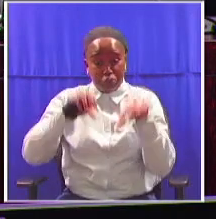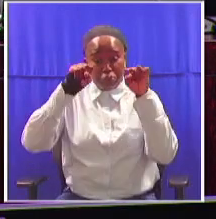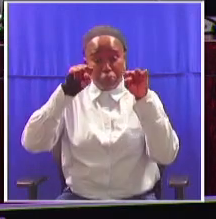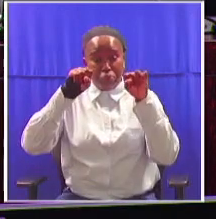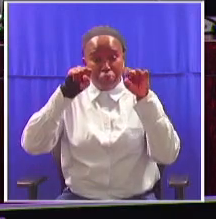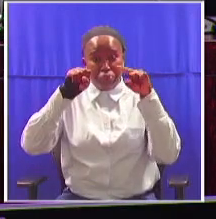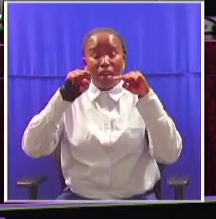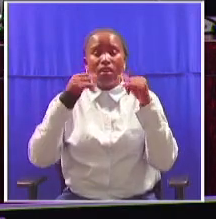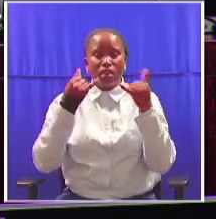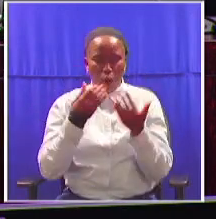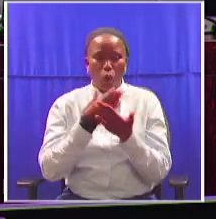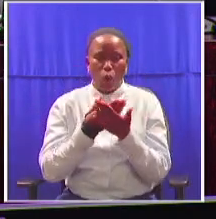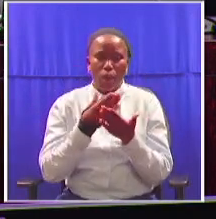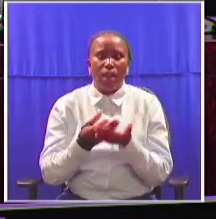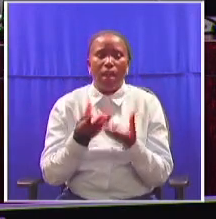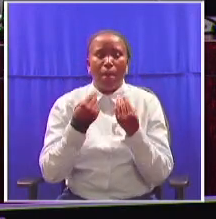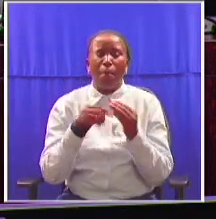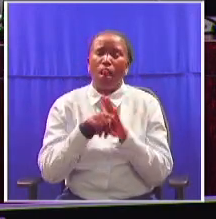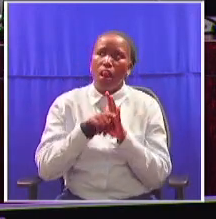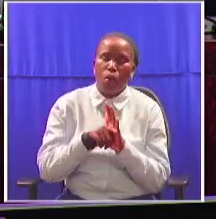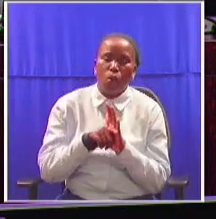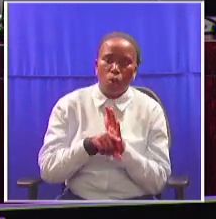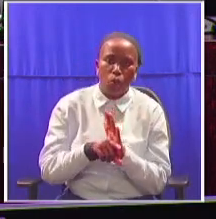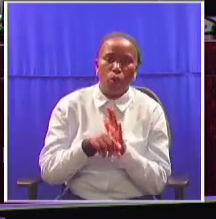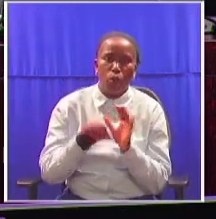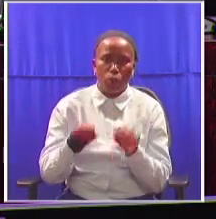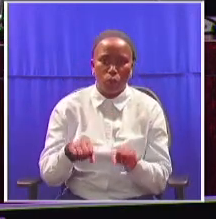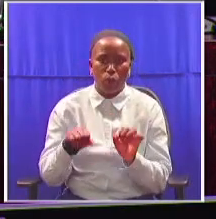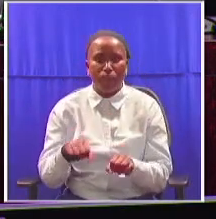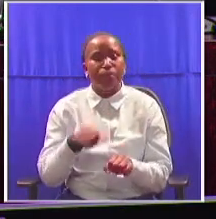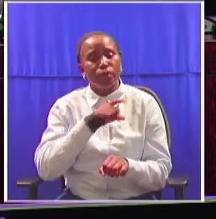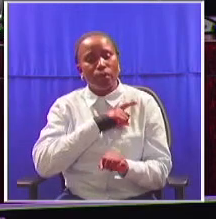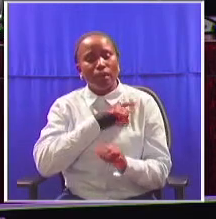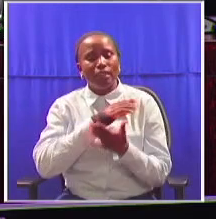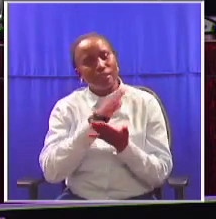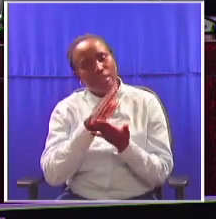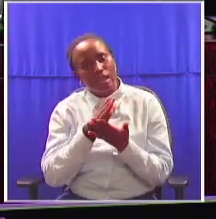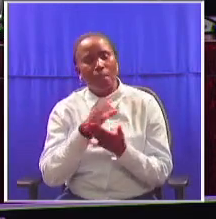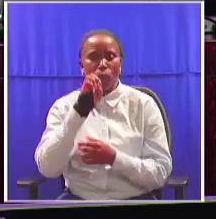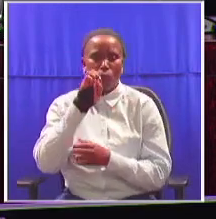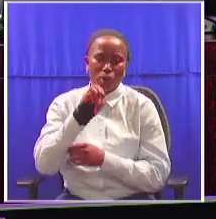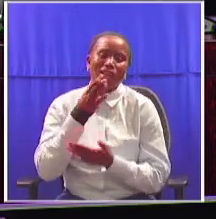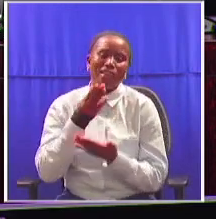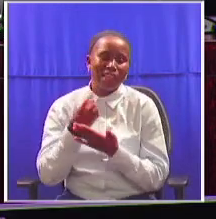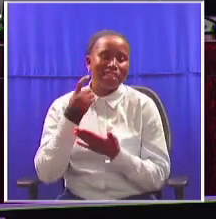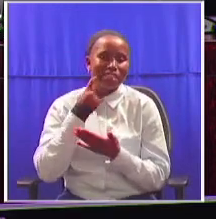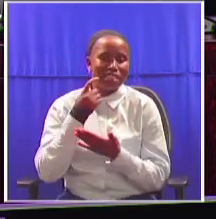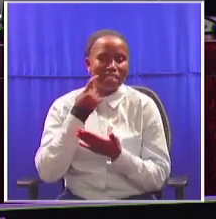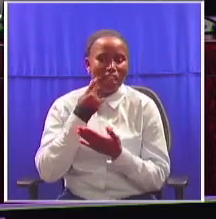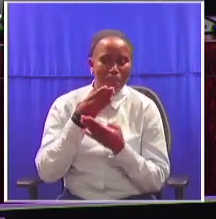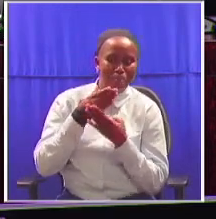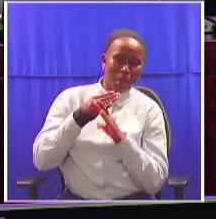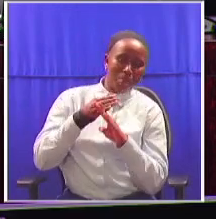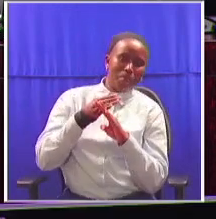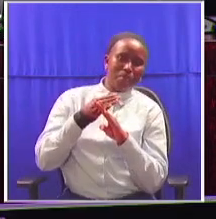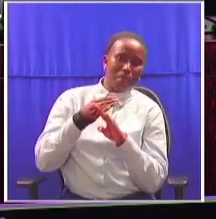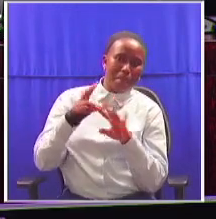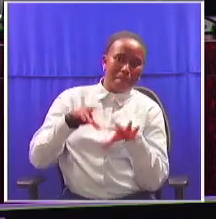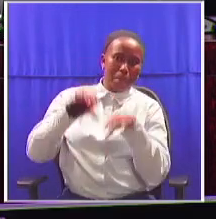low. There are many safeguards in place to prevent such an